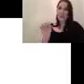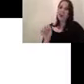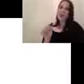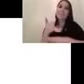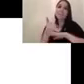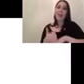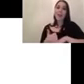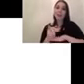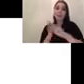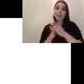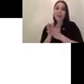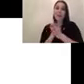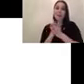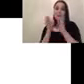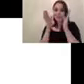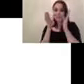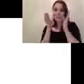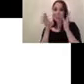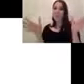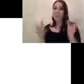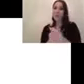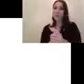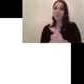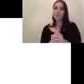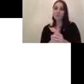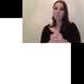popular in real-time application